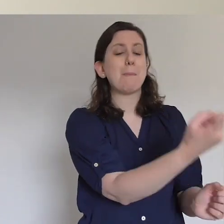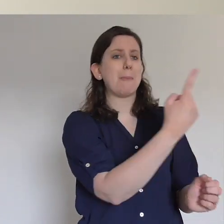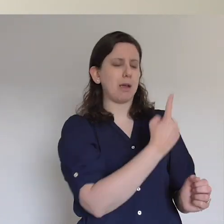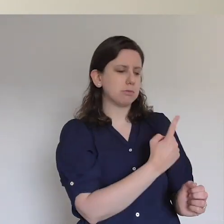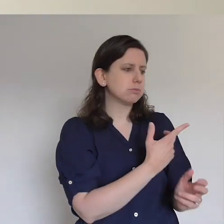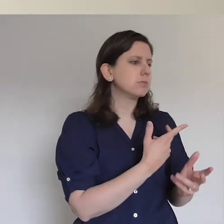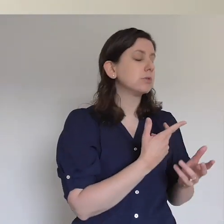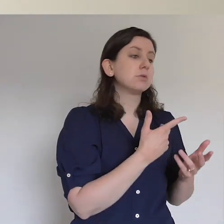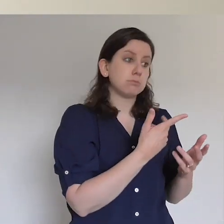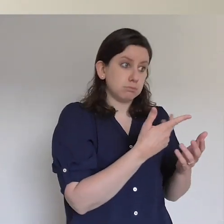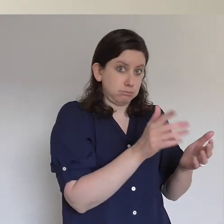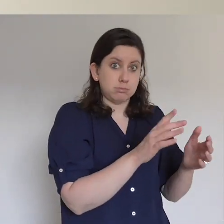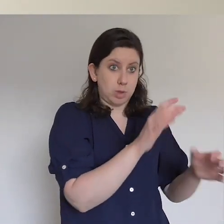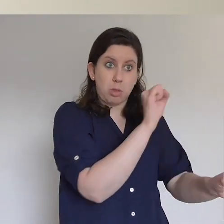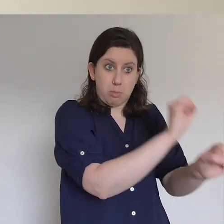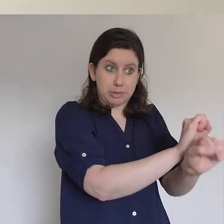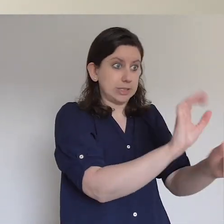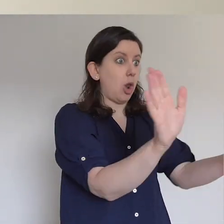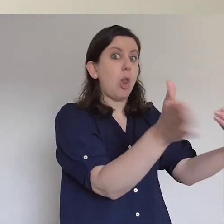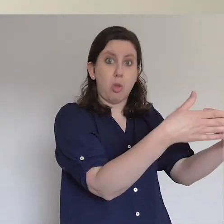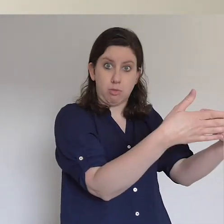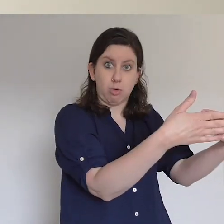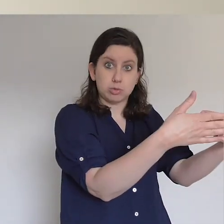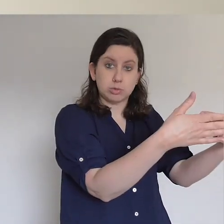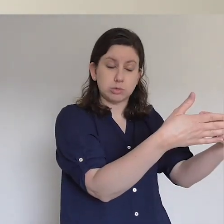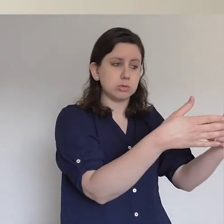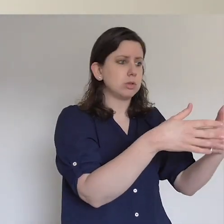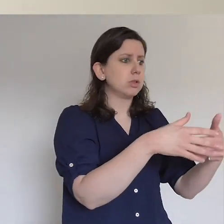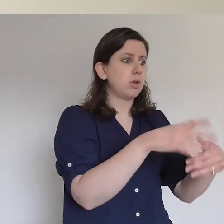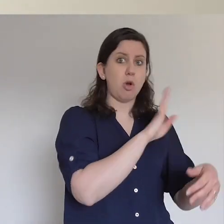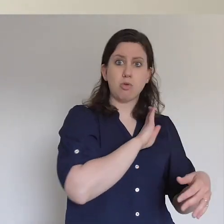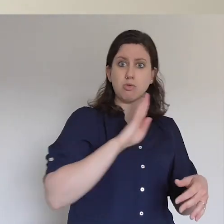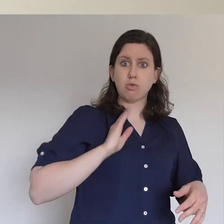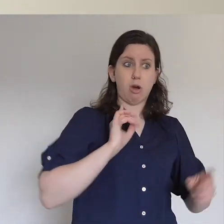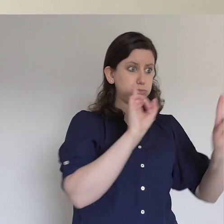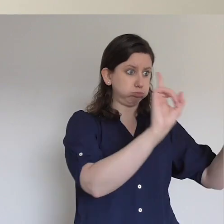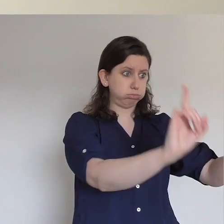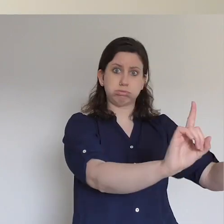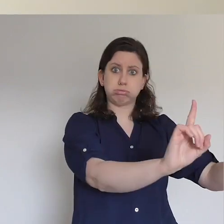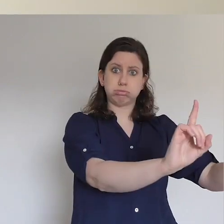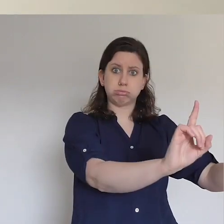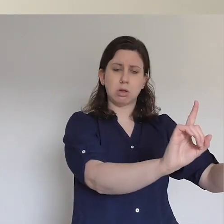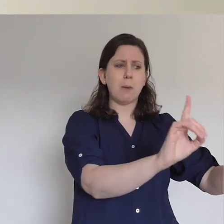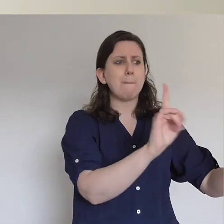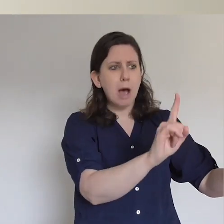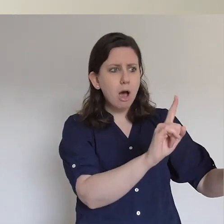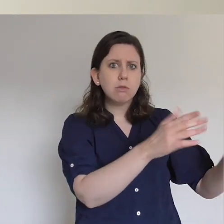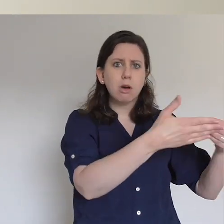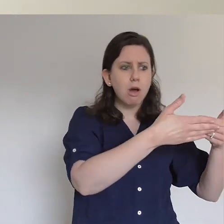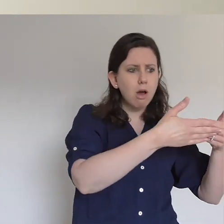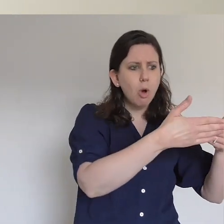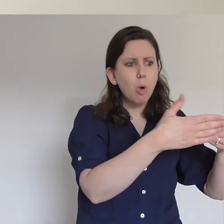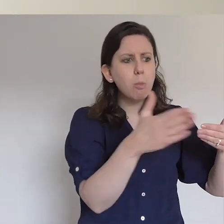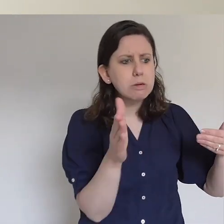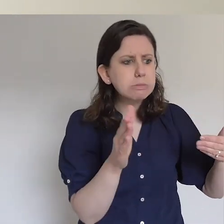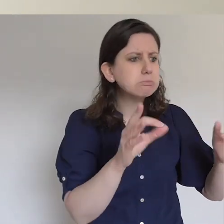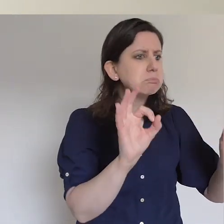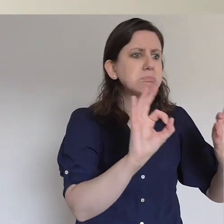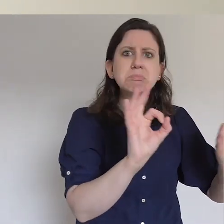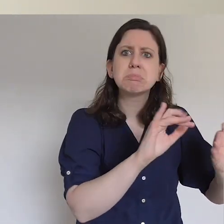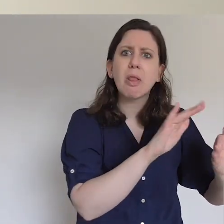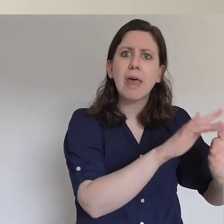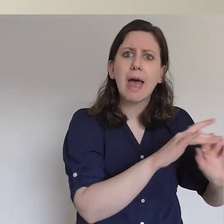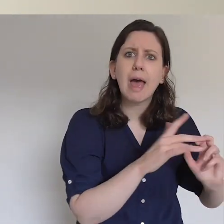found the jail securely locked, with the guards standing at the doors. But when we opened them, we found no one